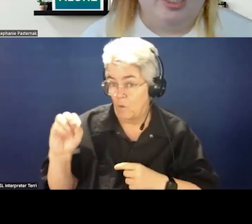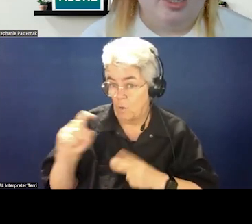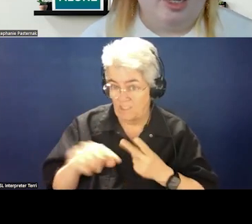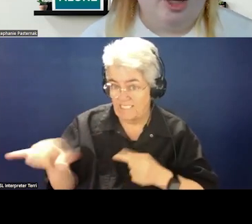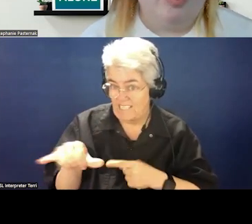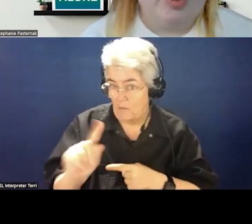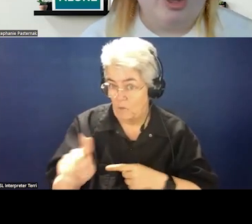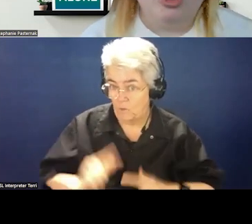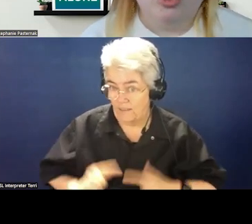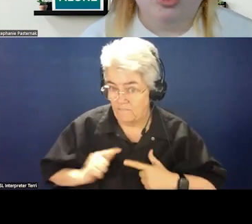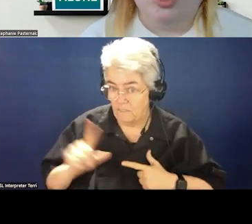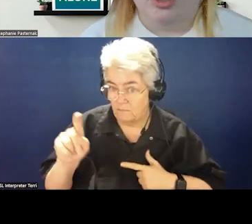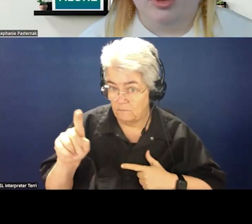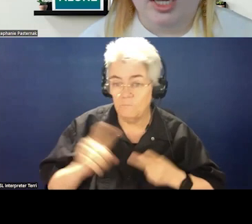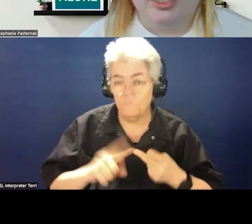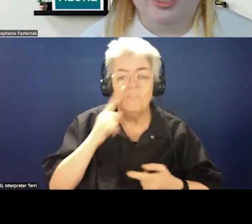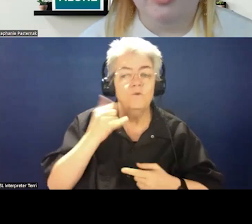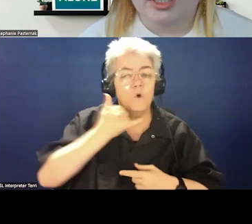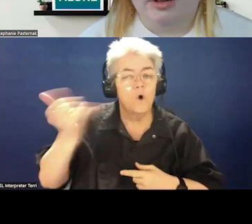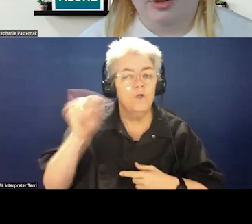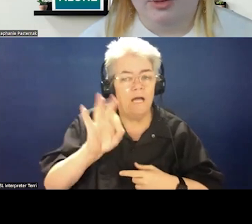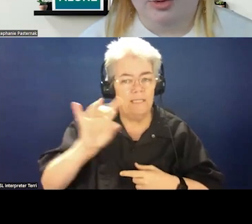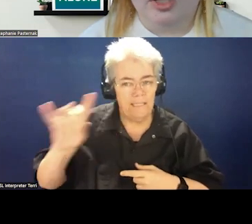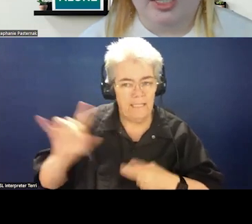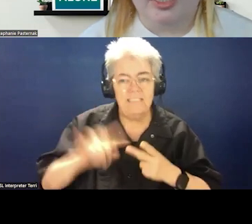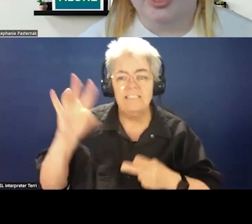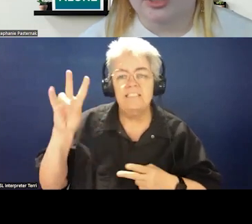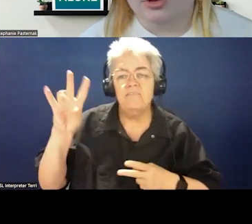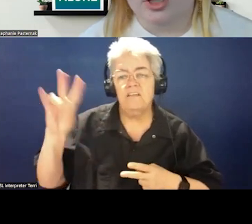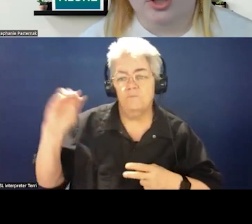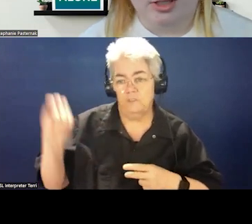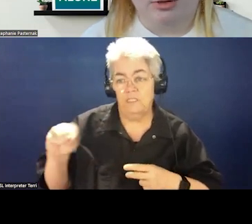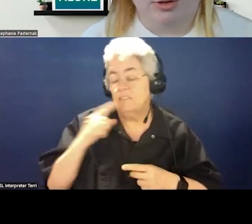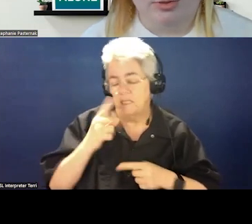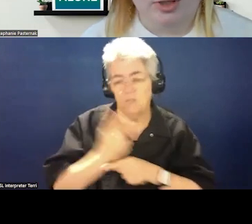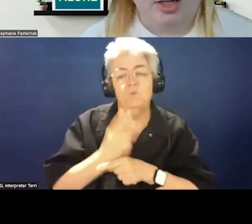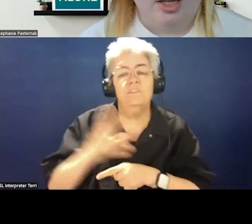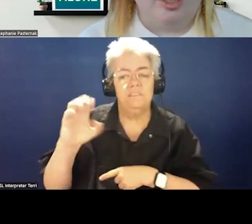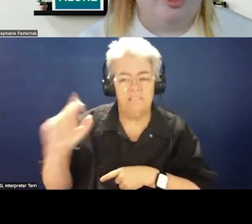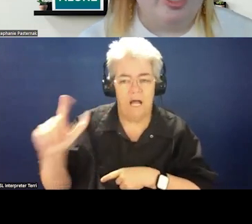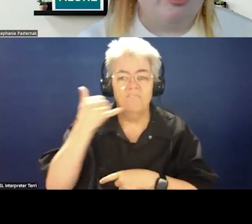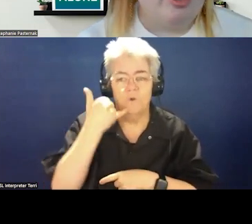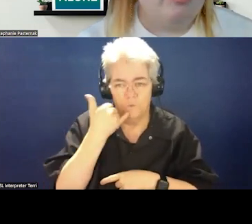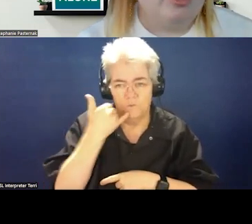988, how would you do so? And 77% said they'd use their cell phone.